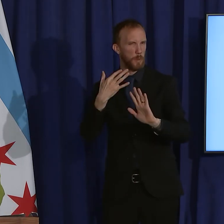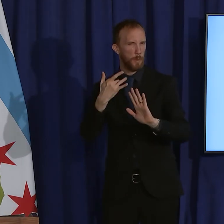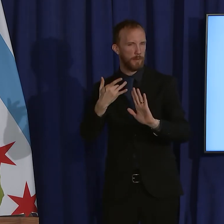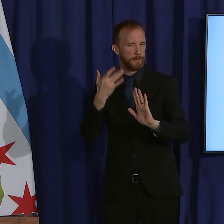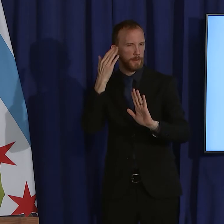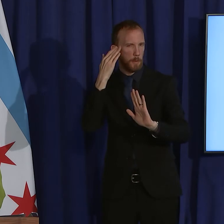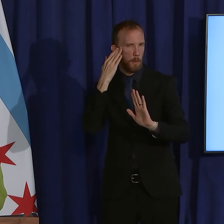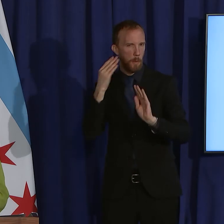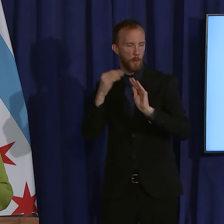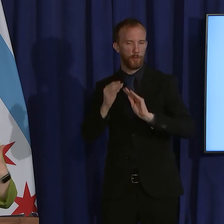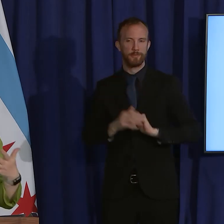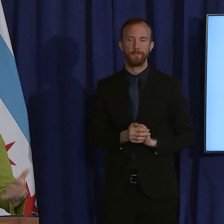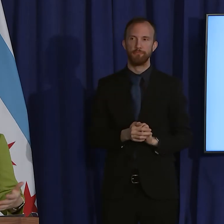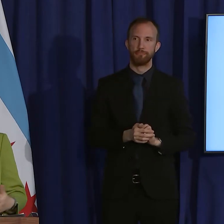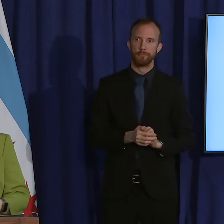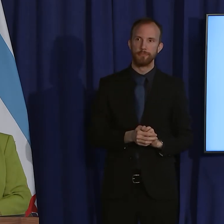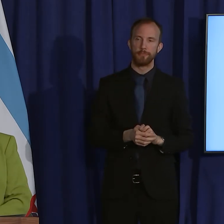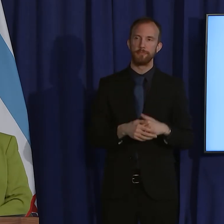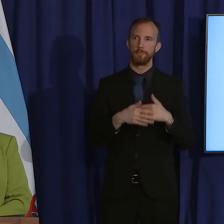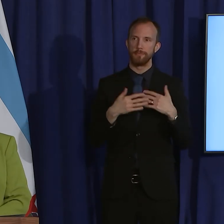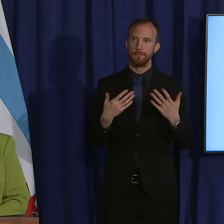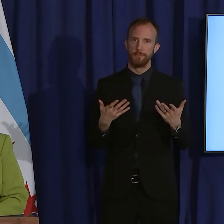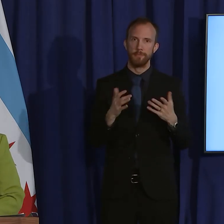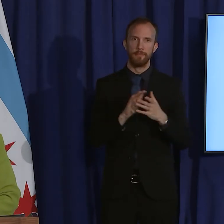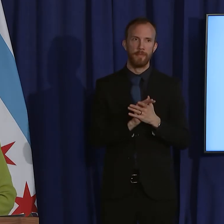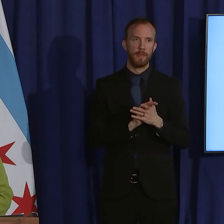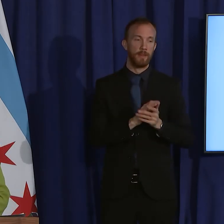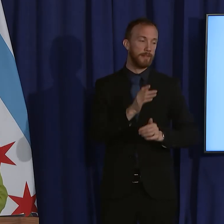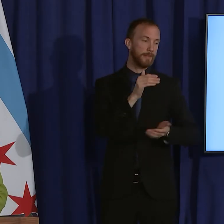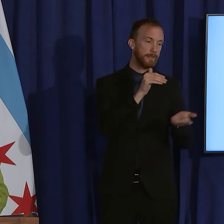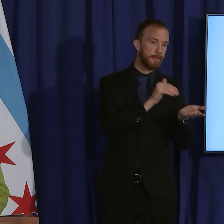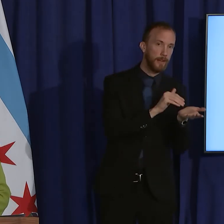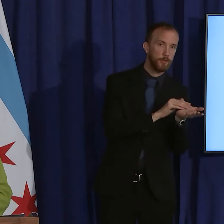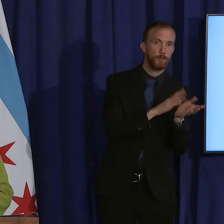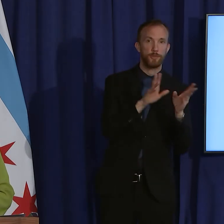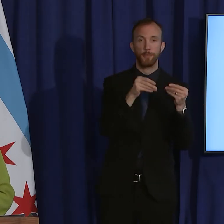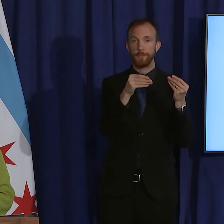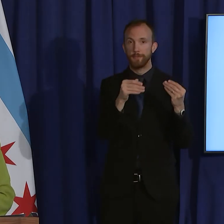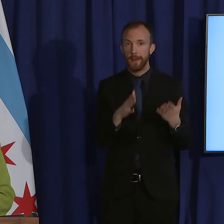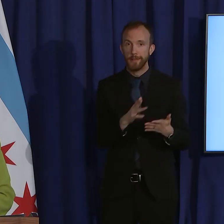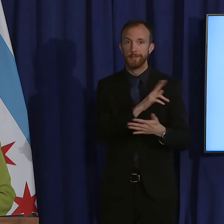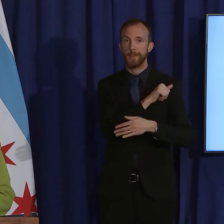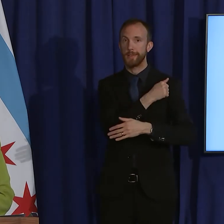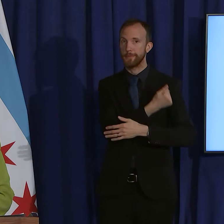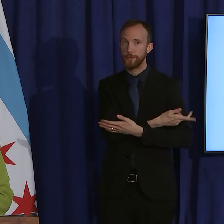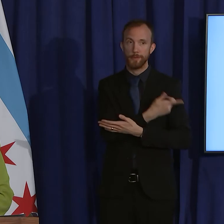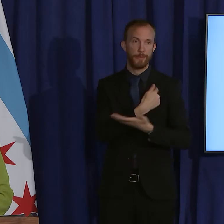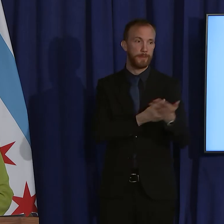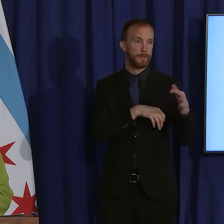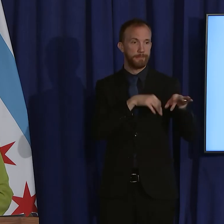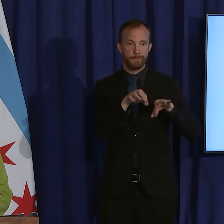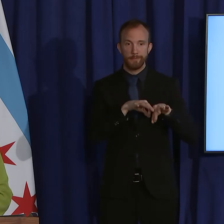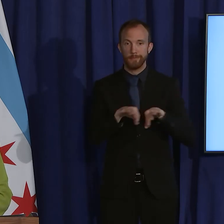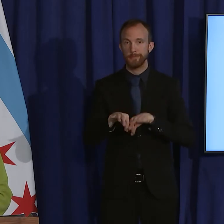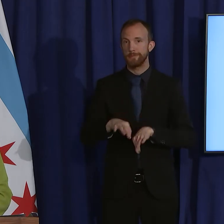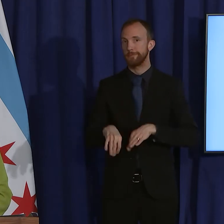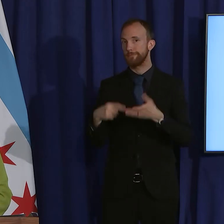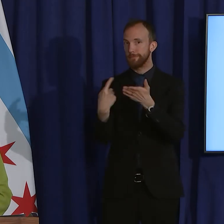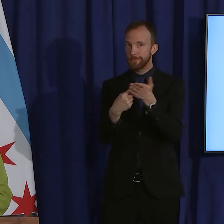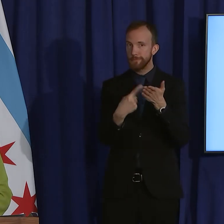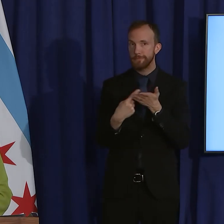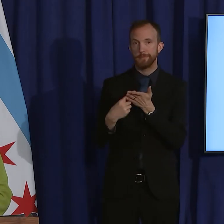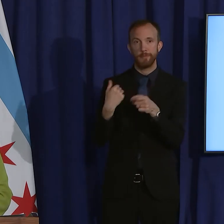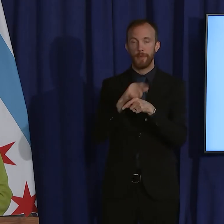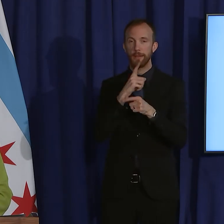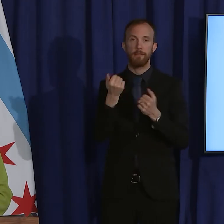We did share information out with providers and have been working to make sure people have the information that they